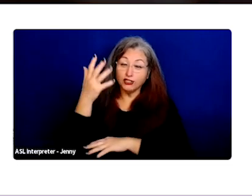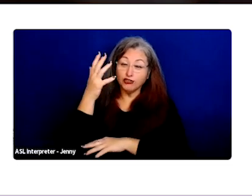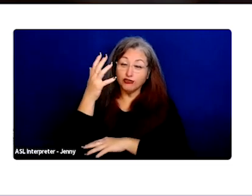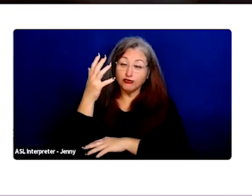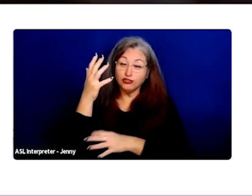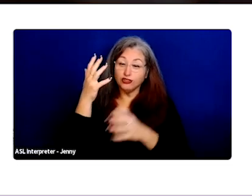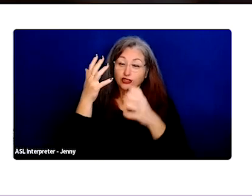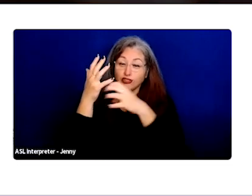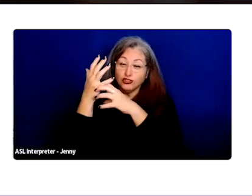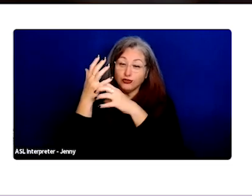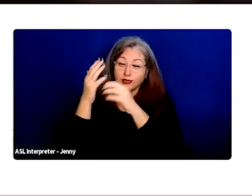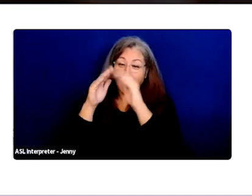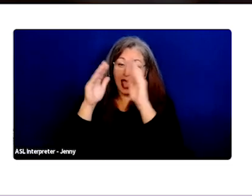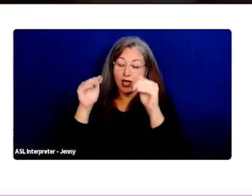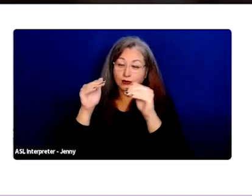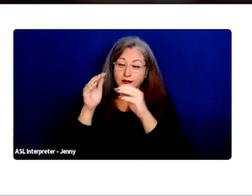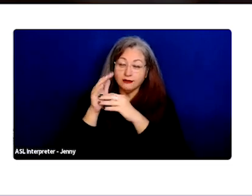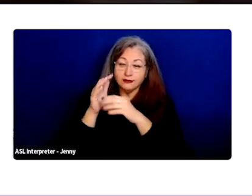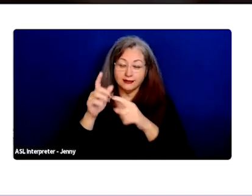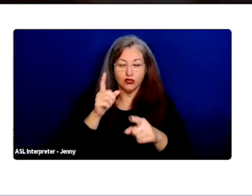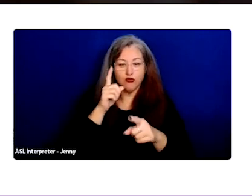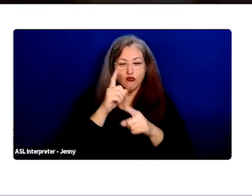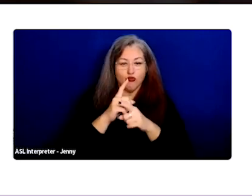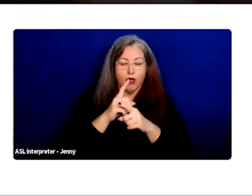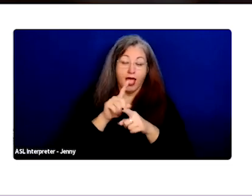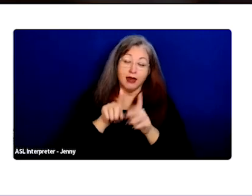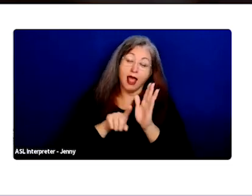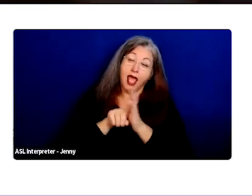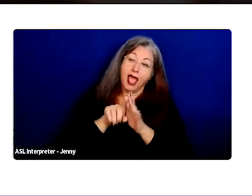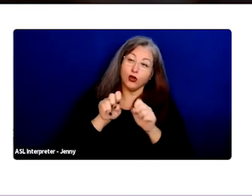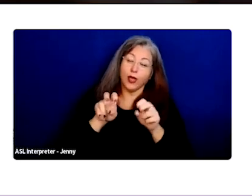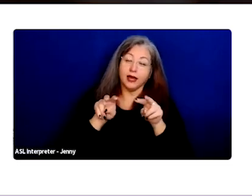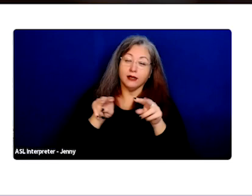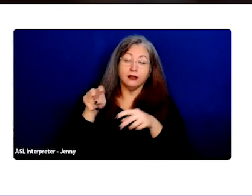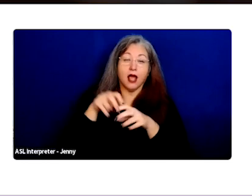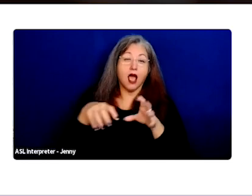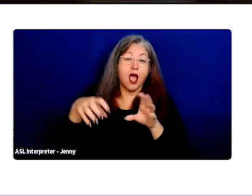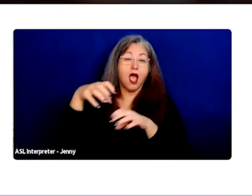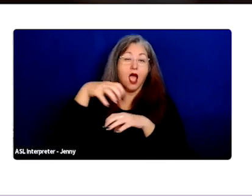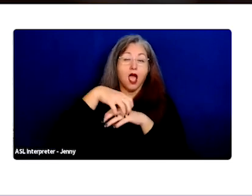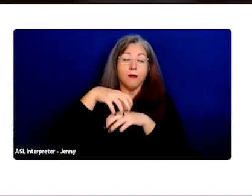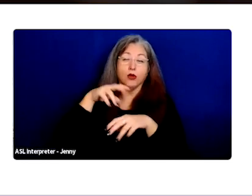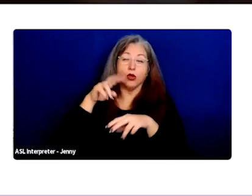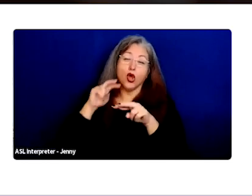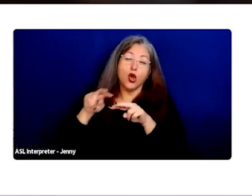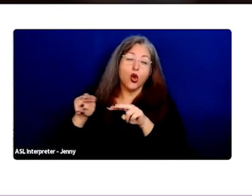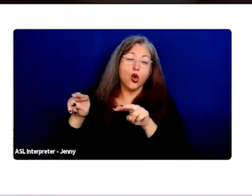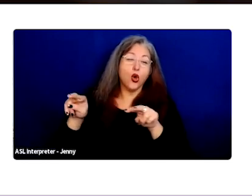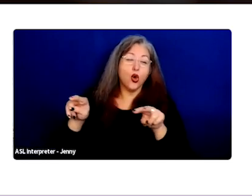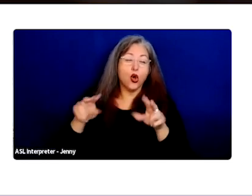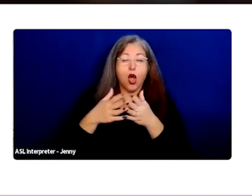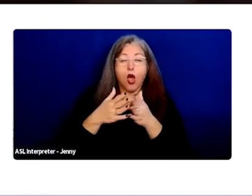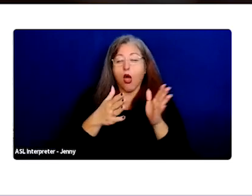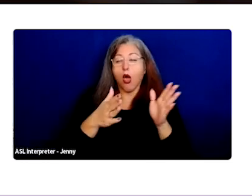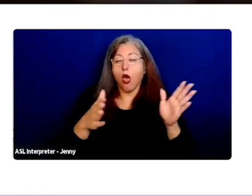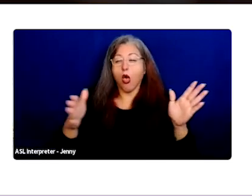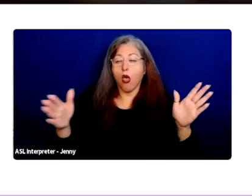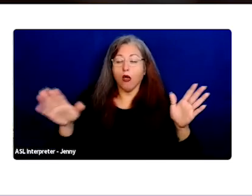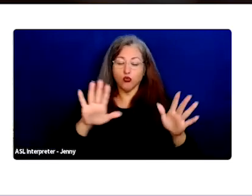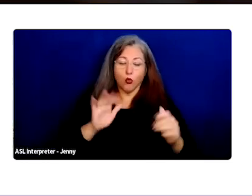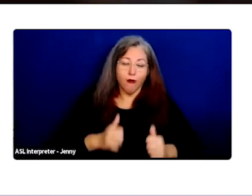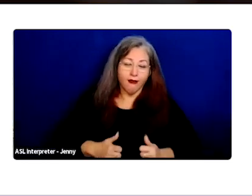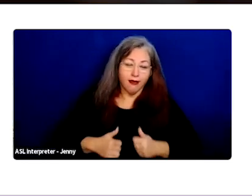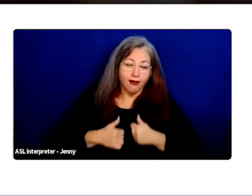And it's at the right level for you to see the panoramic view of your own life, of your